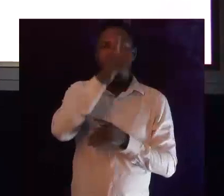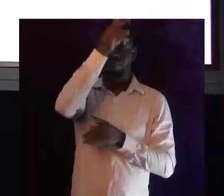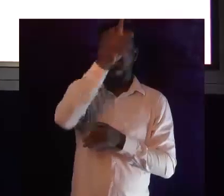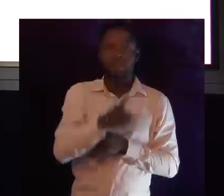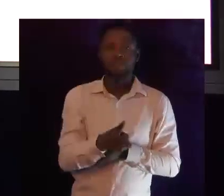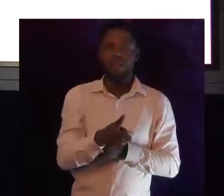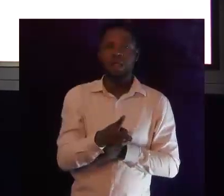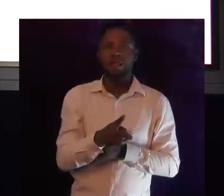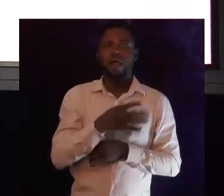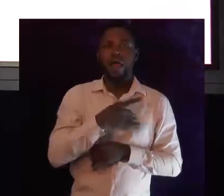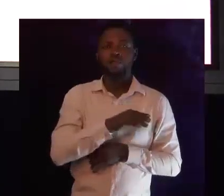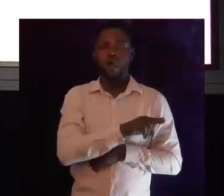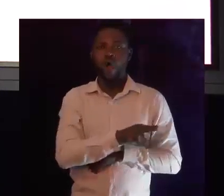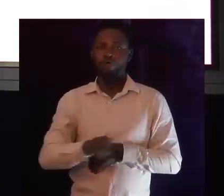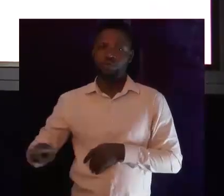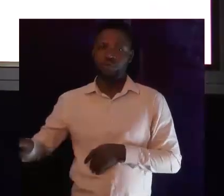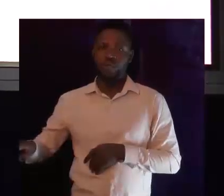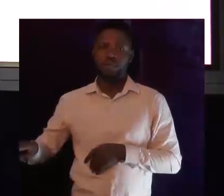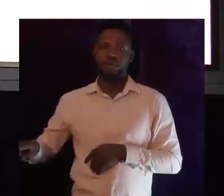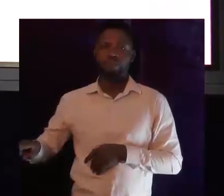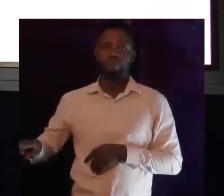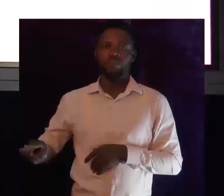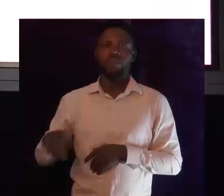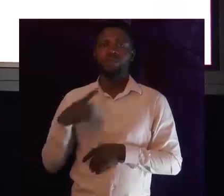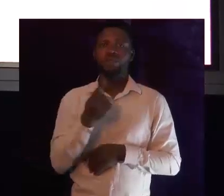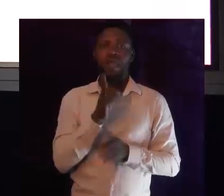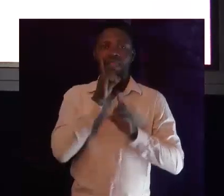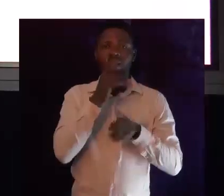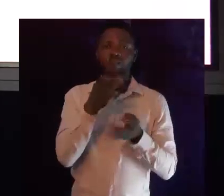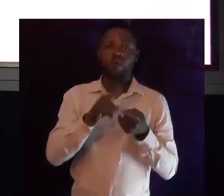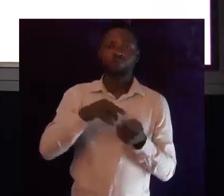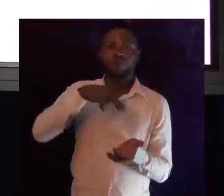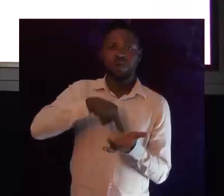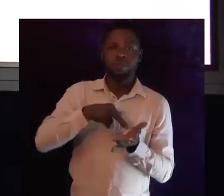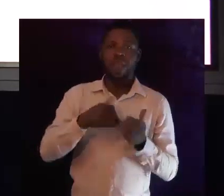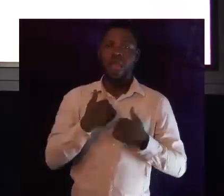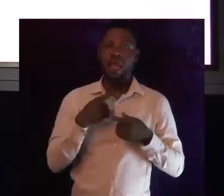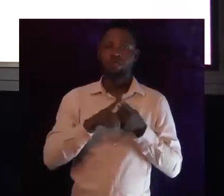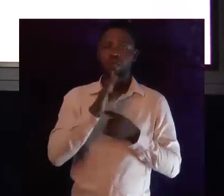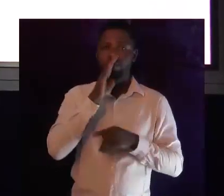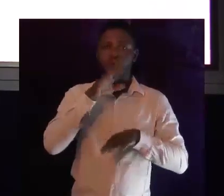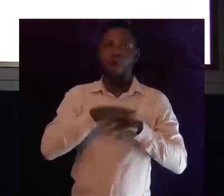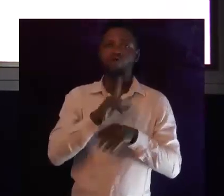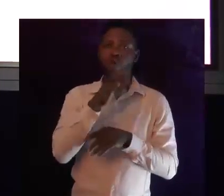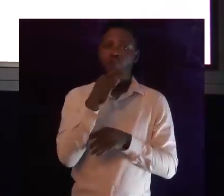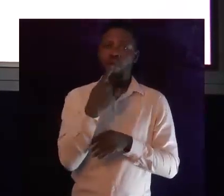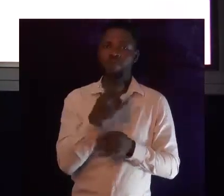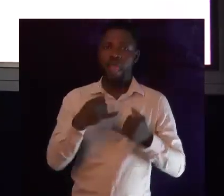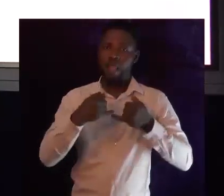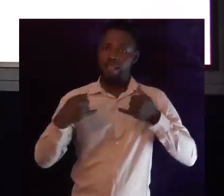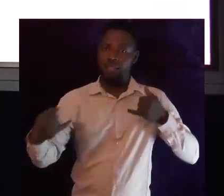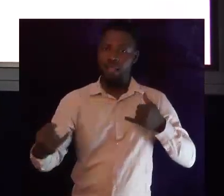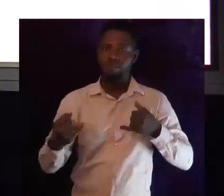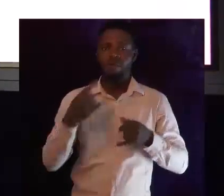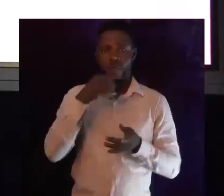It's a vertical line and an horizontal line. Now, the data you want to represent has to be on one of the